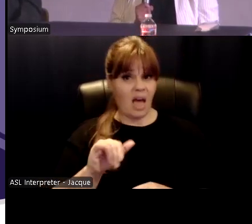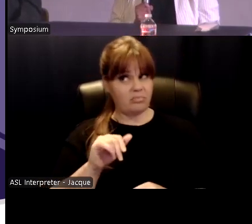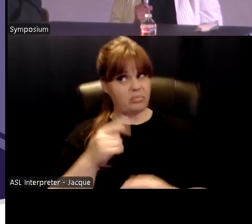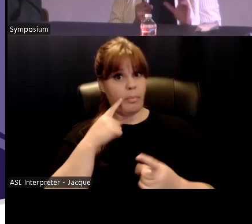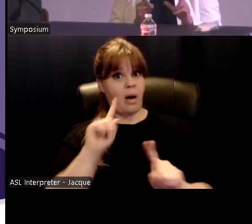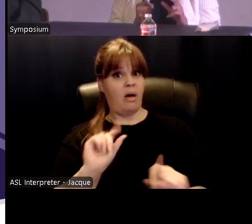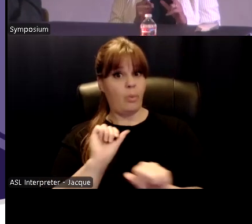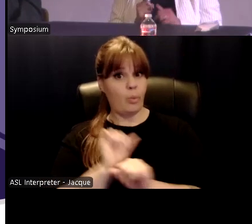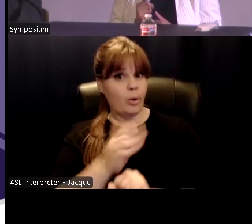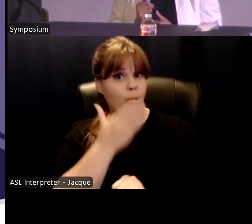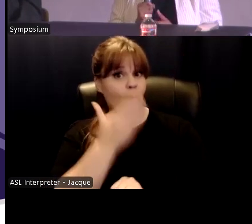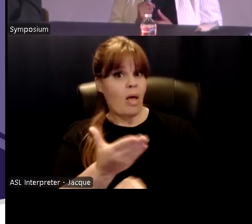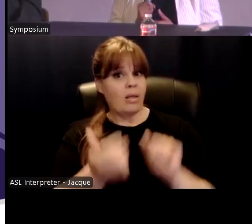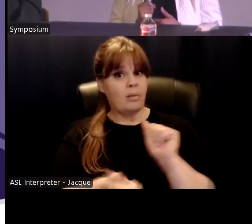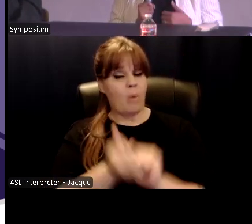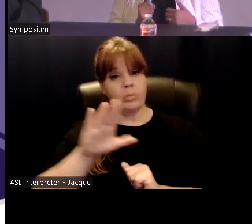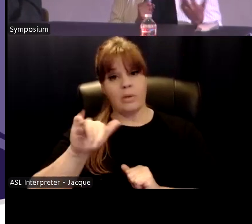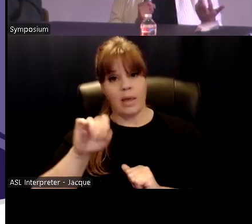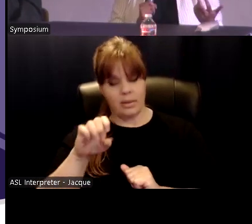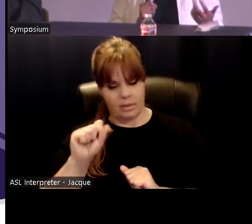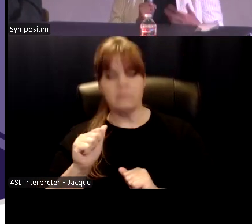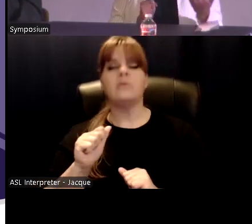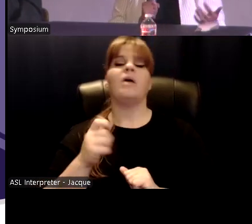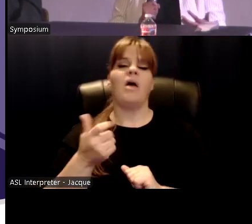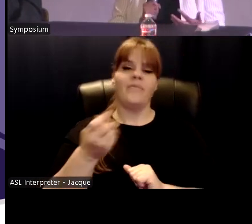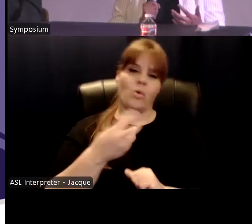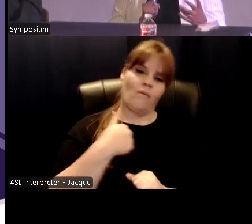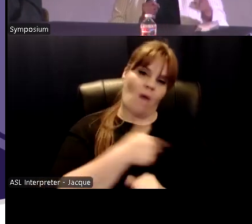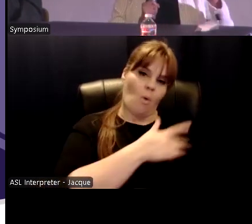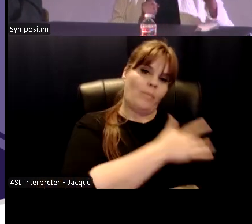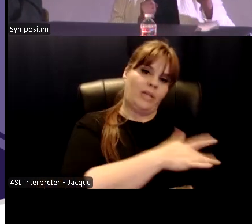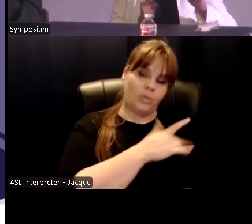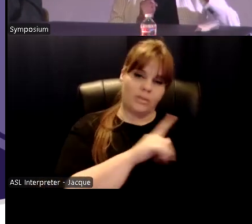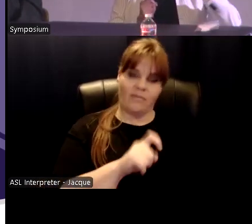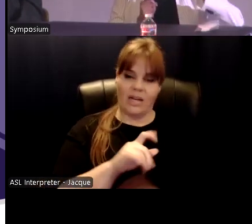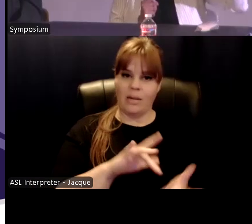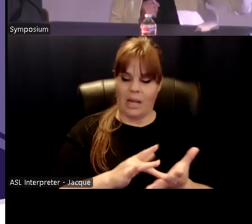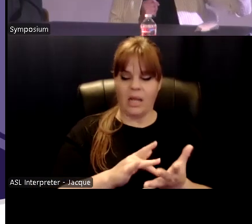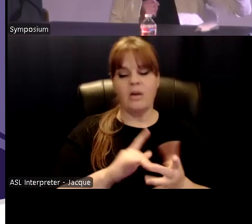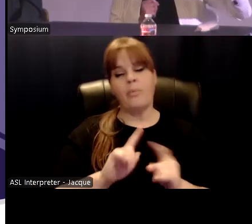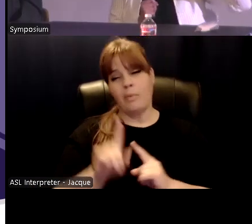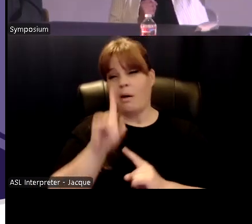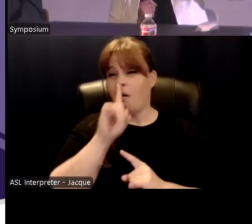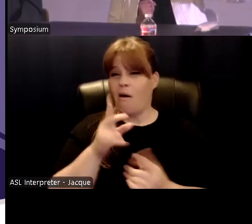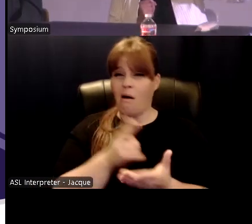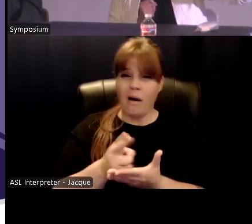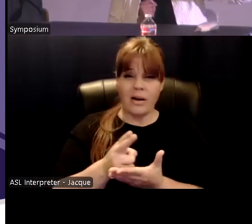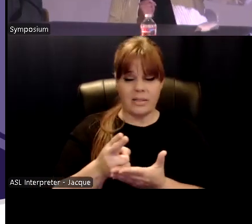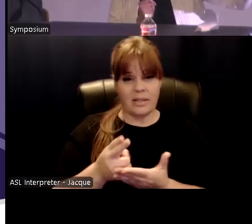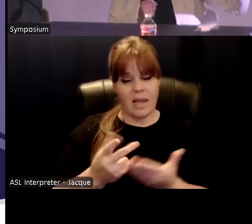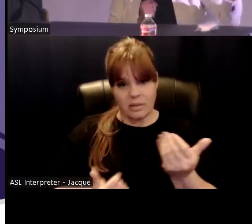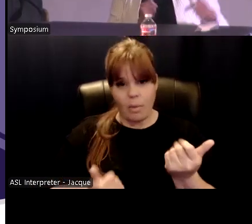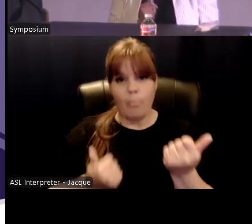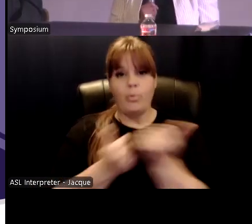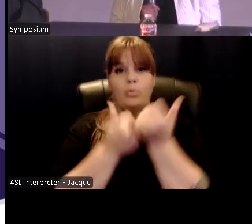most cases. And a few of our patients have actually needed some medication, but really as a boost to get to